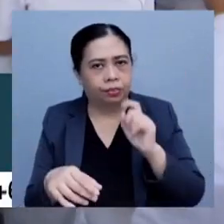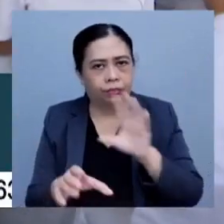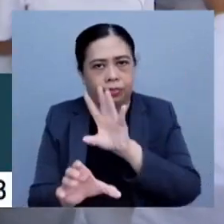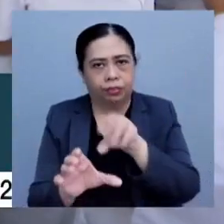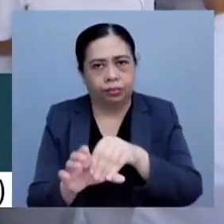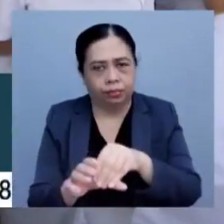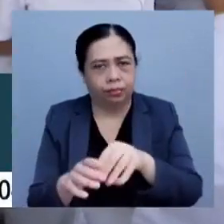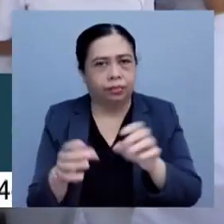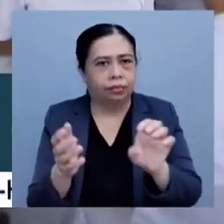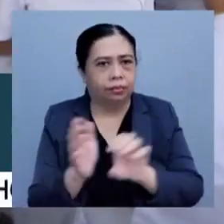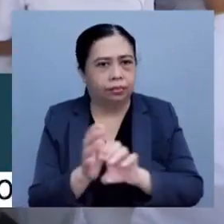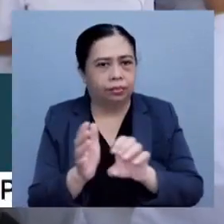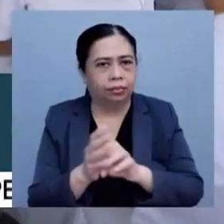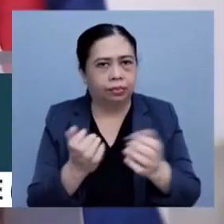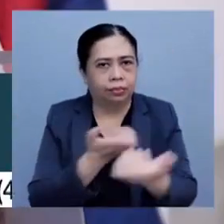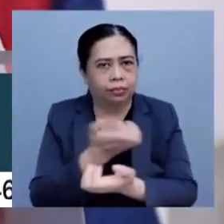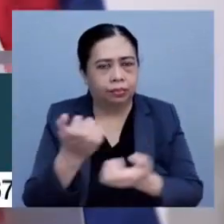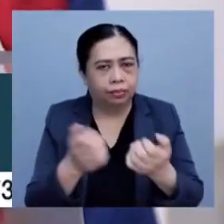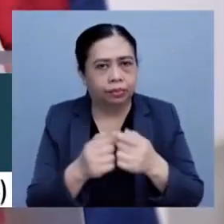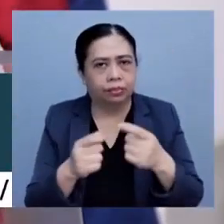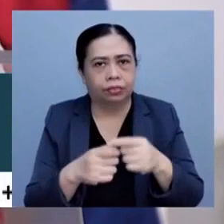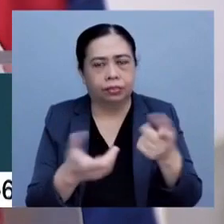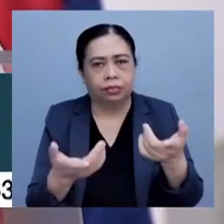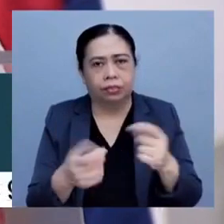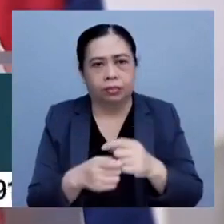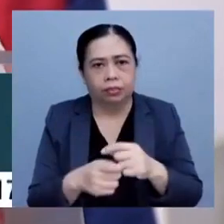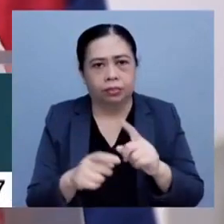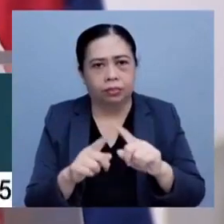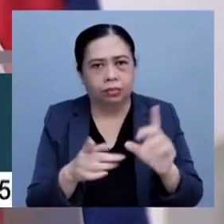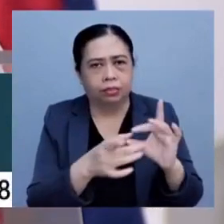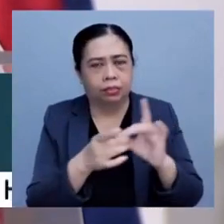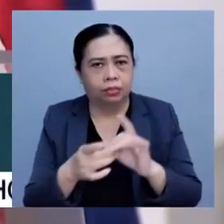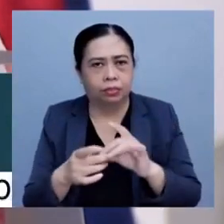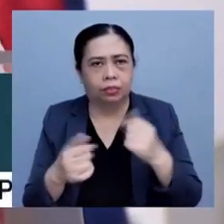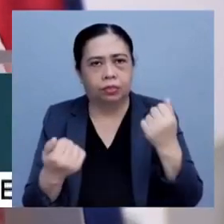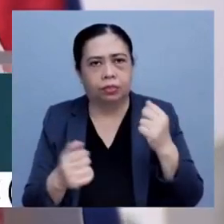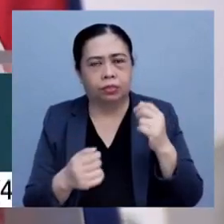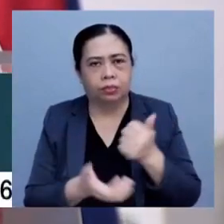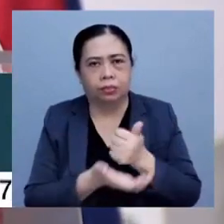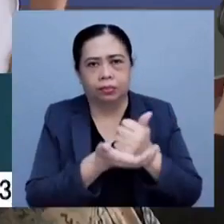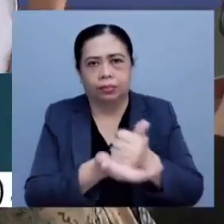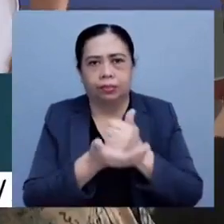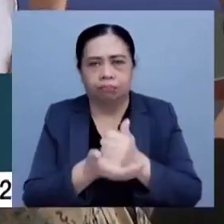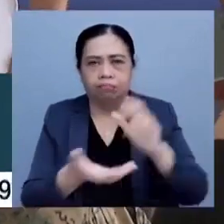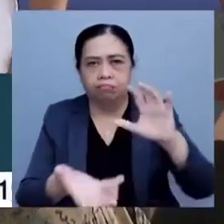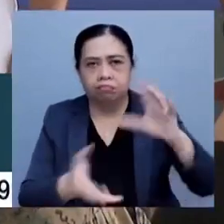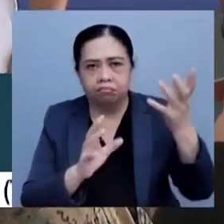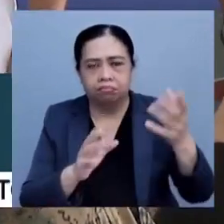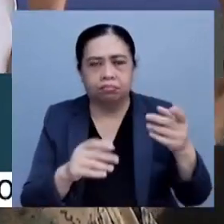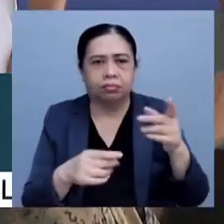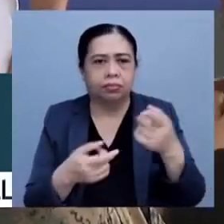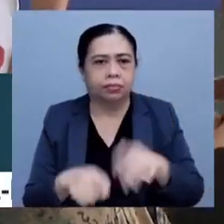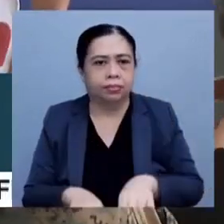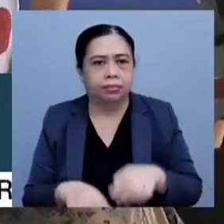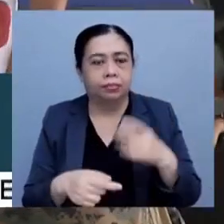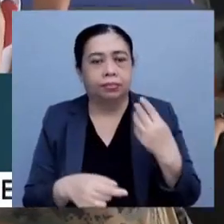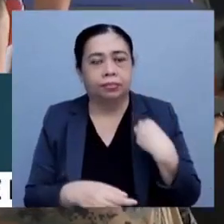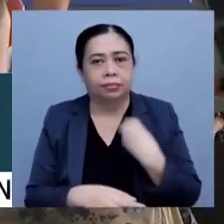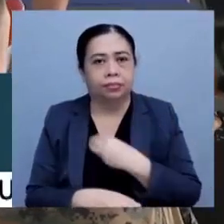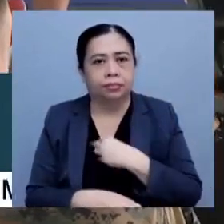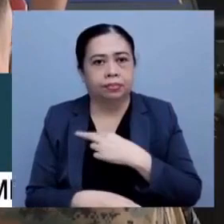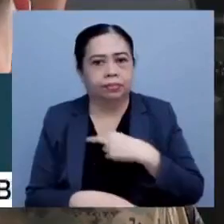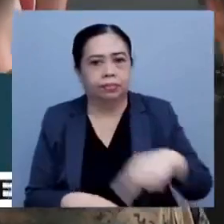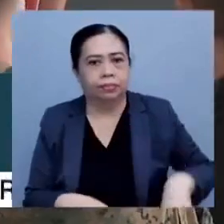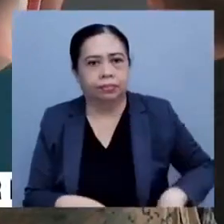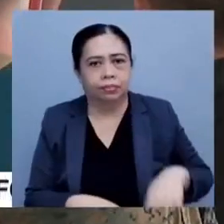matter expert exchanges and events related to humanitarian assistance and disaster response. Members of the Royal New Zealand Navy